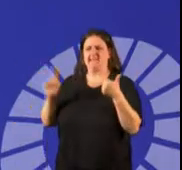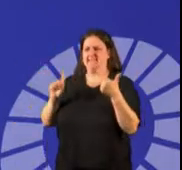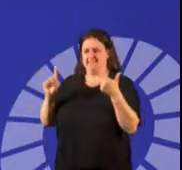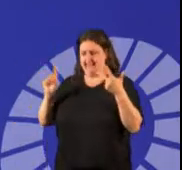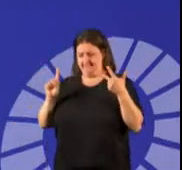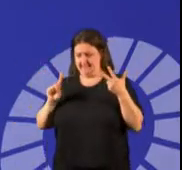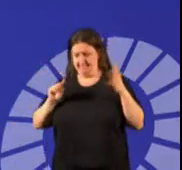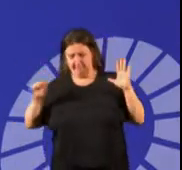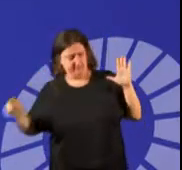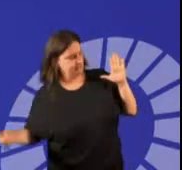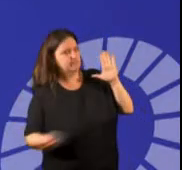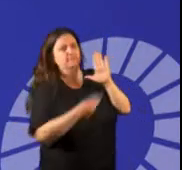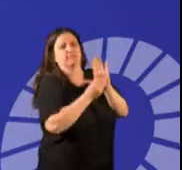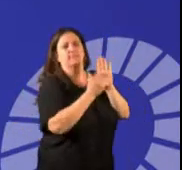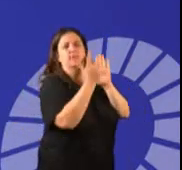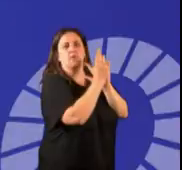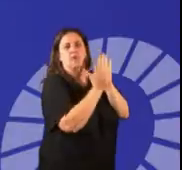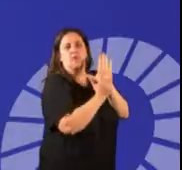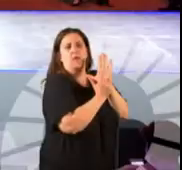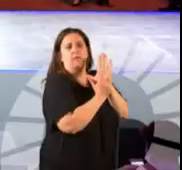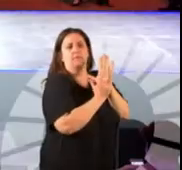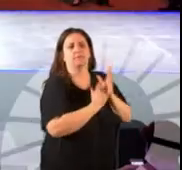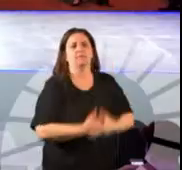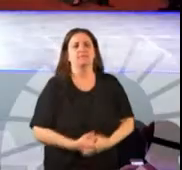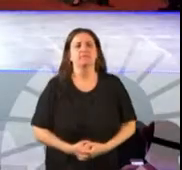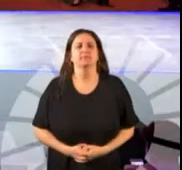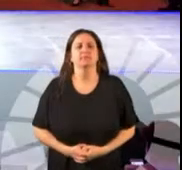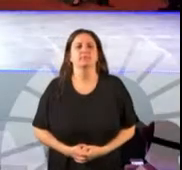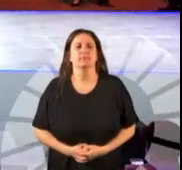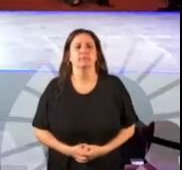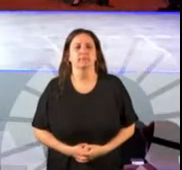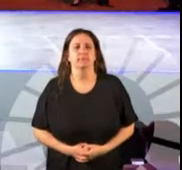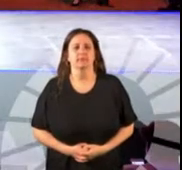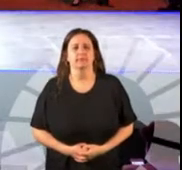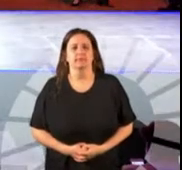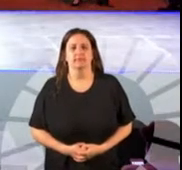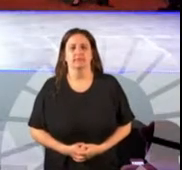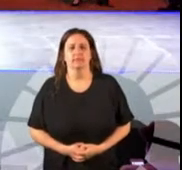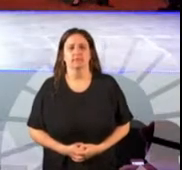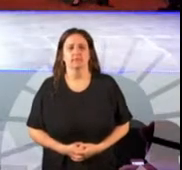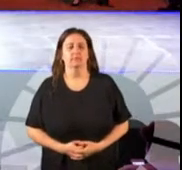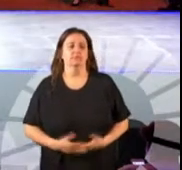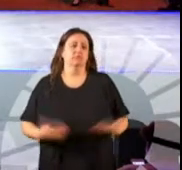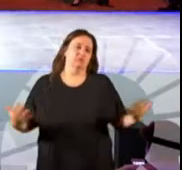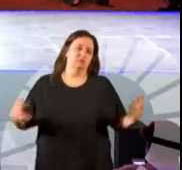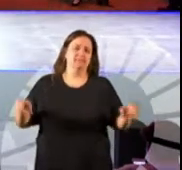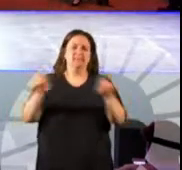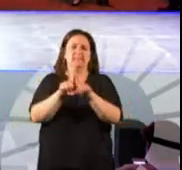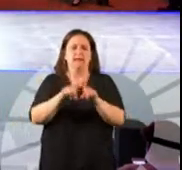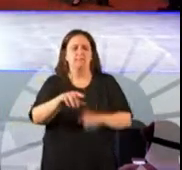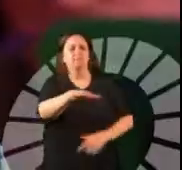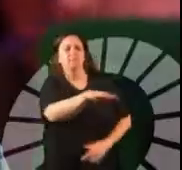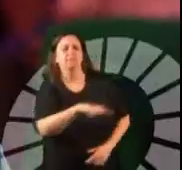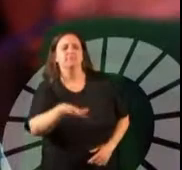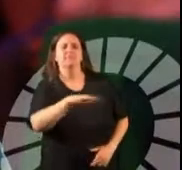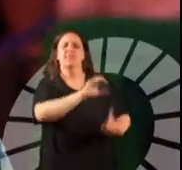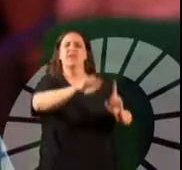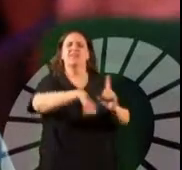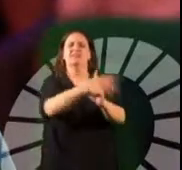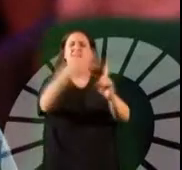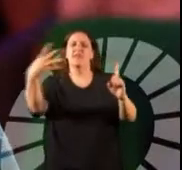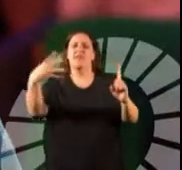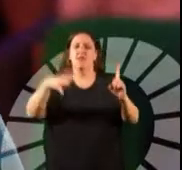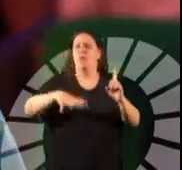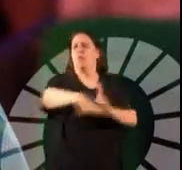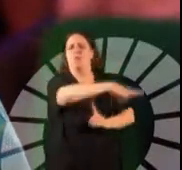against LGBTIQ people. Because freedom from fear is the most